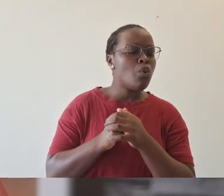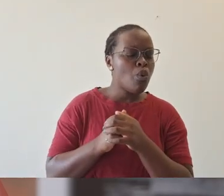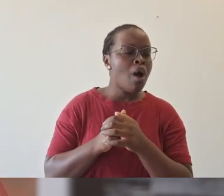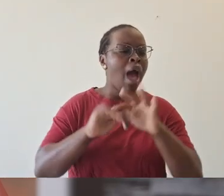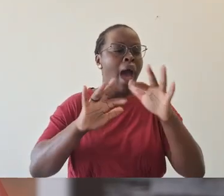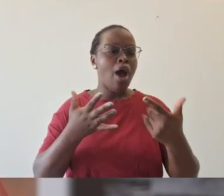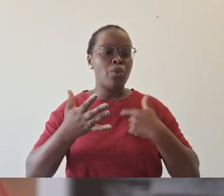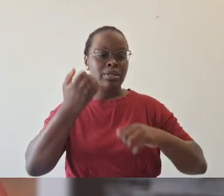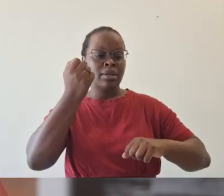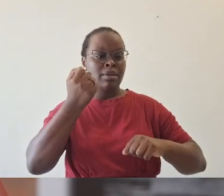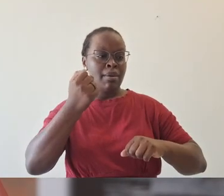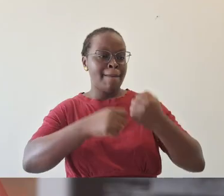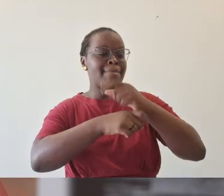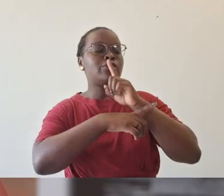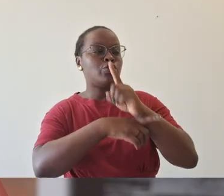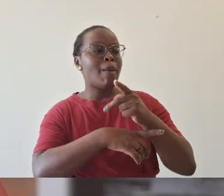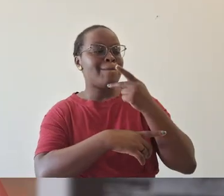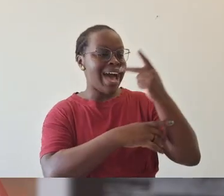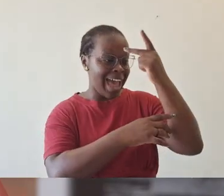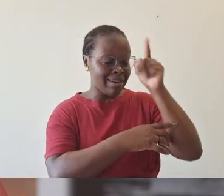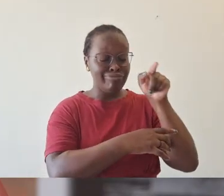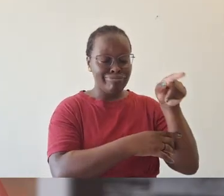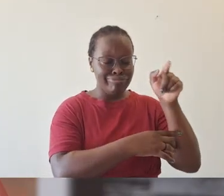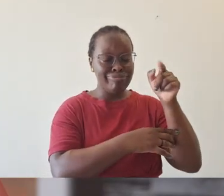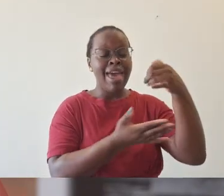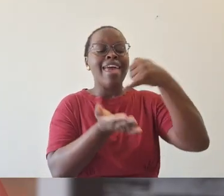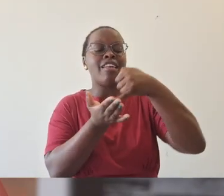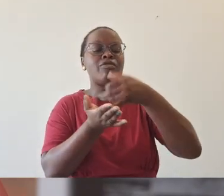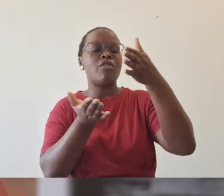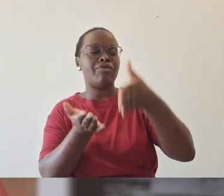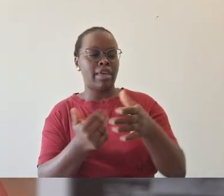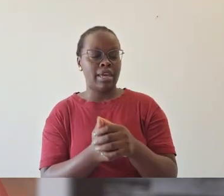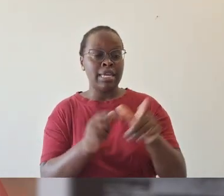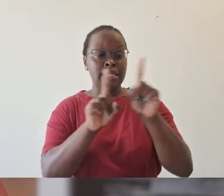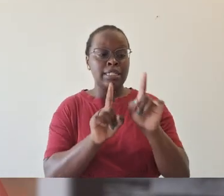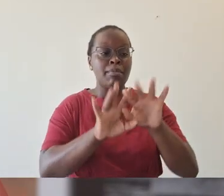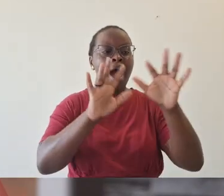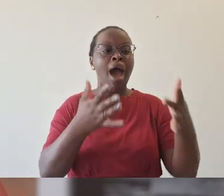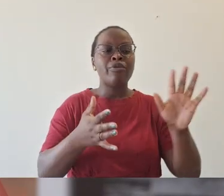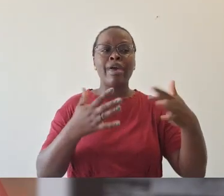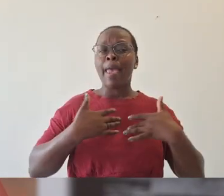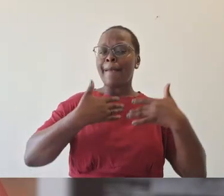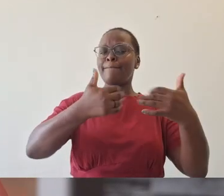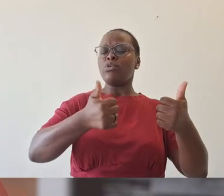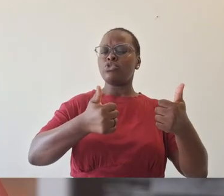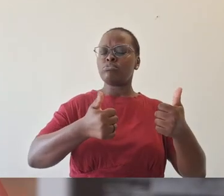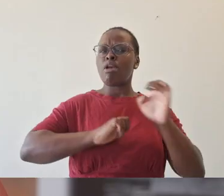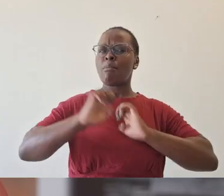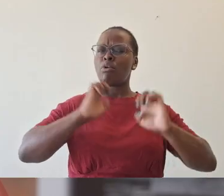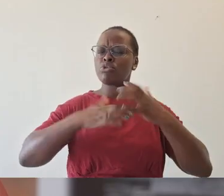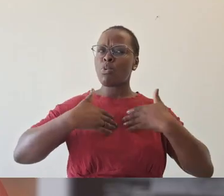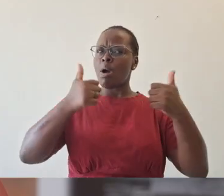so that it also becomes a moment for them to check in on the socio-emotional wellness of the parents, and also guide the parents on how